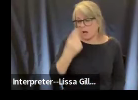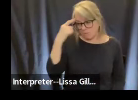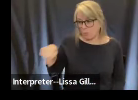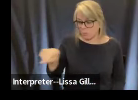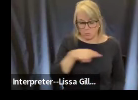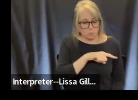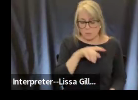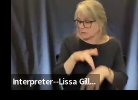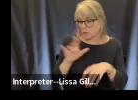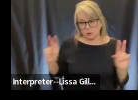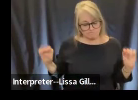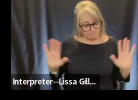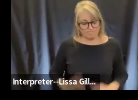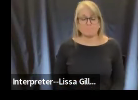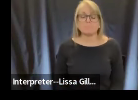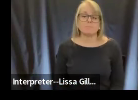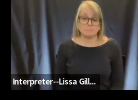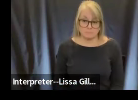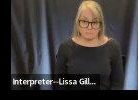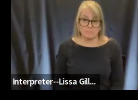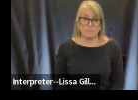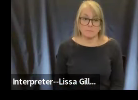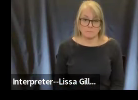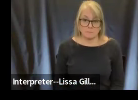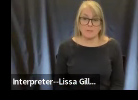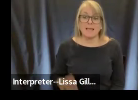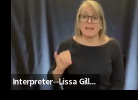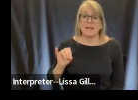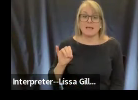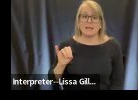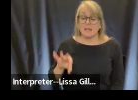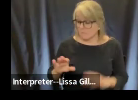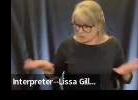to touch ever. And to report to an adult if they come across them.